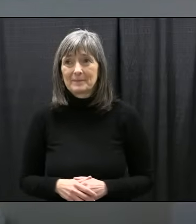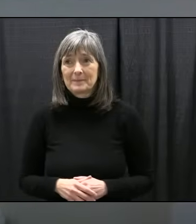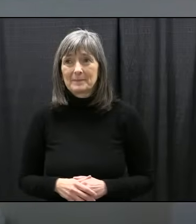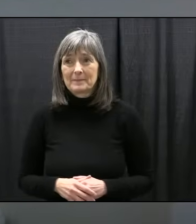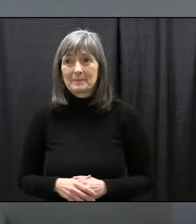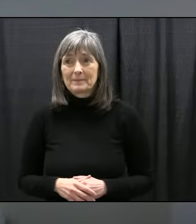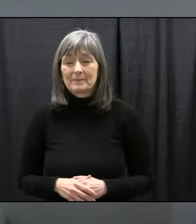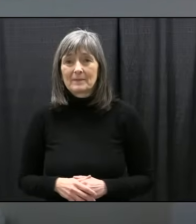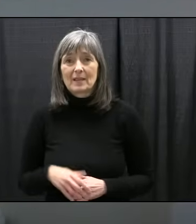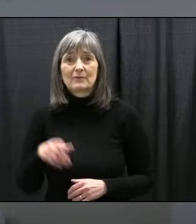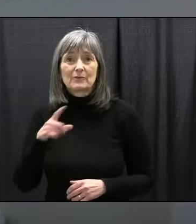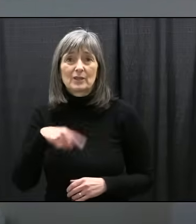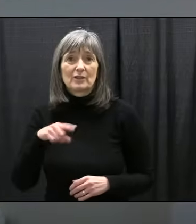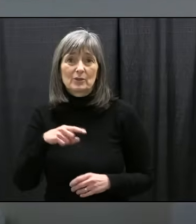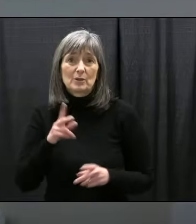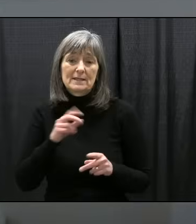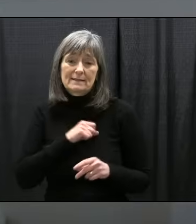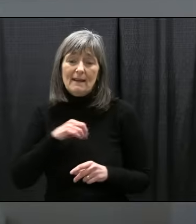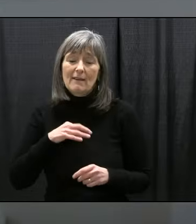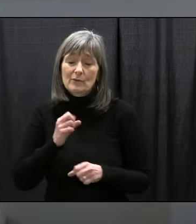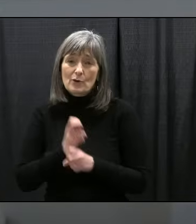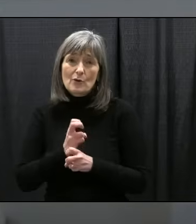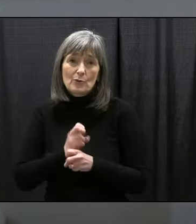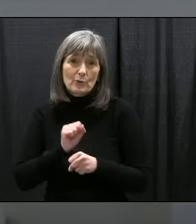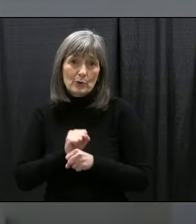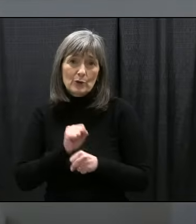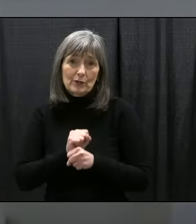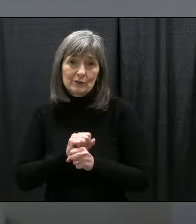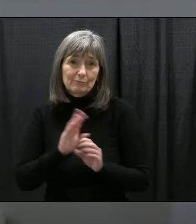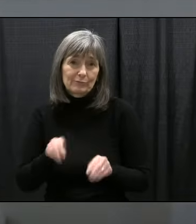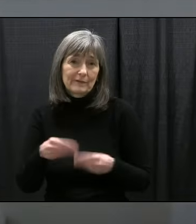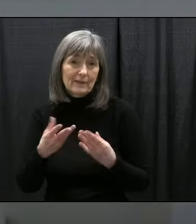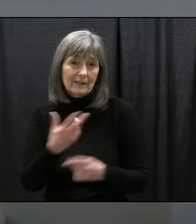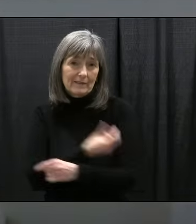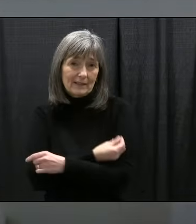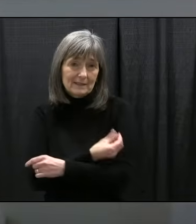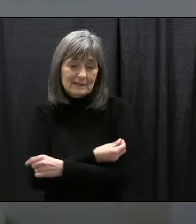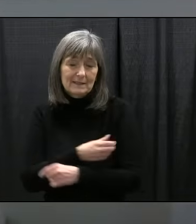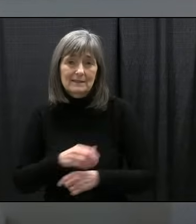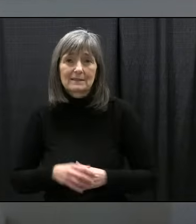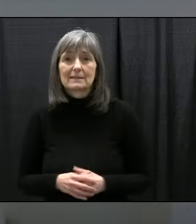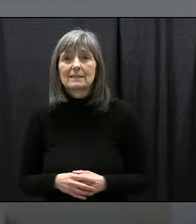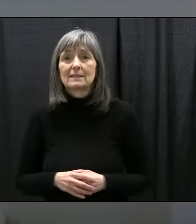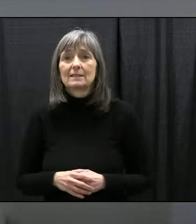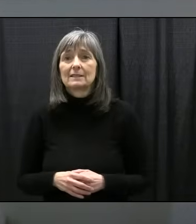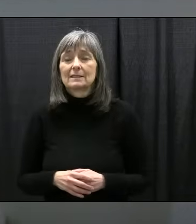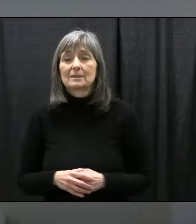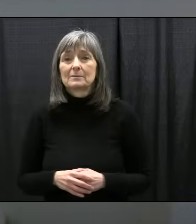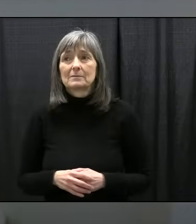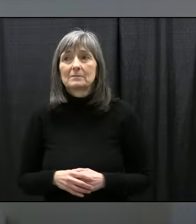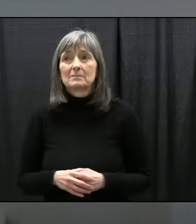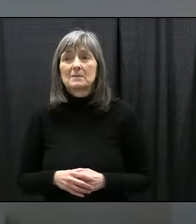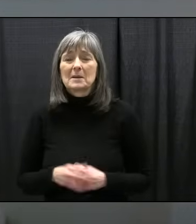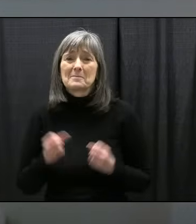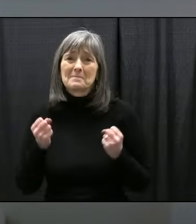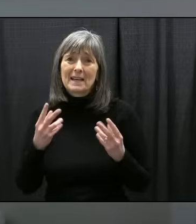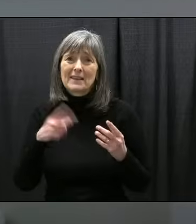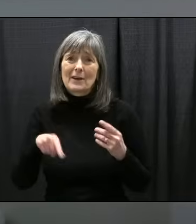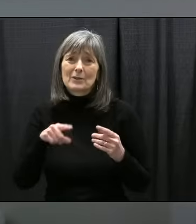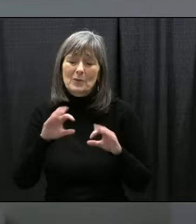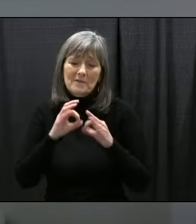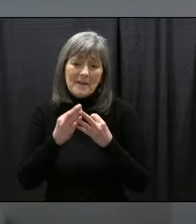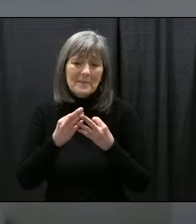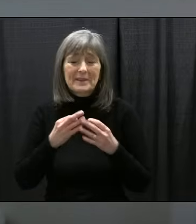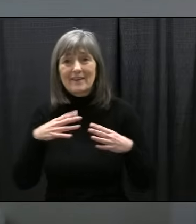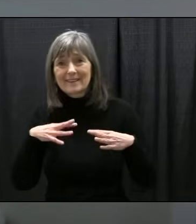have worked extremely hard delivering vaccines, and I think some of them had kind of pinned their hopes on a family holiday, just like we